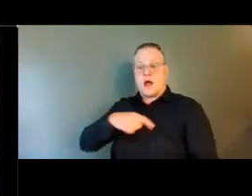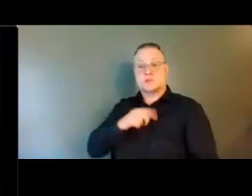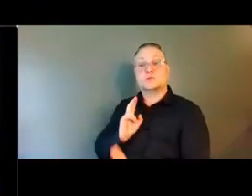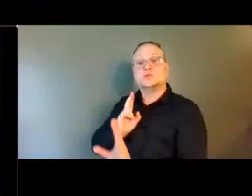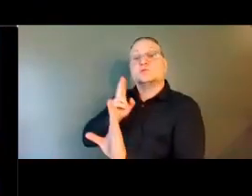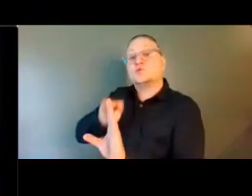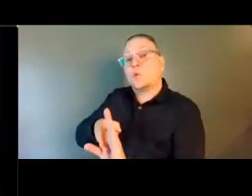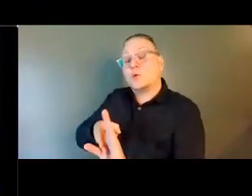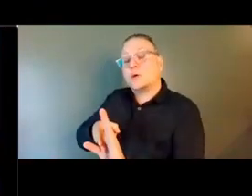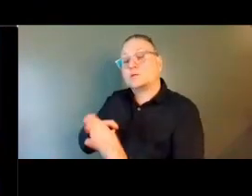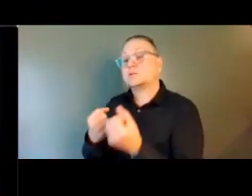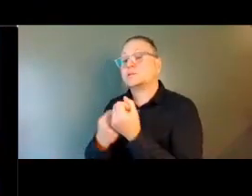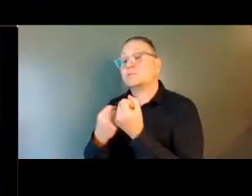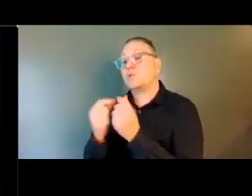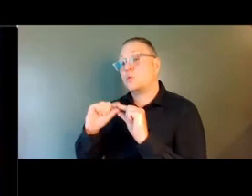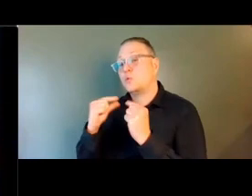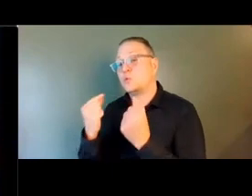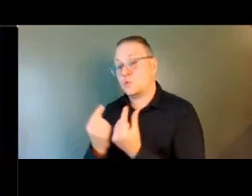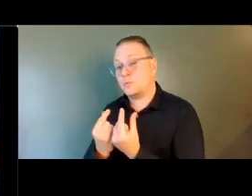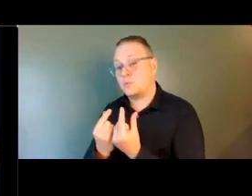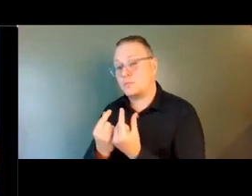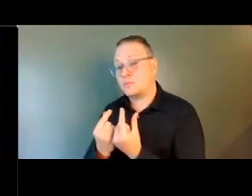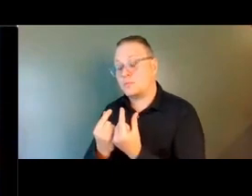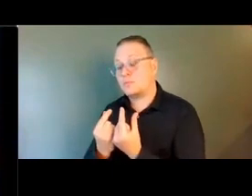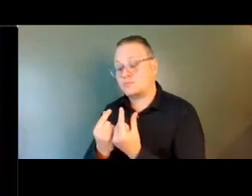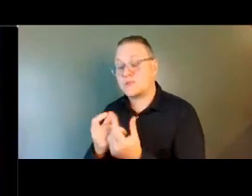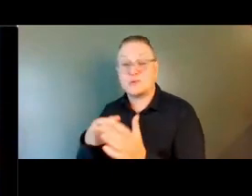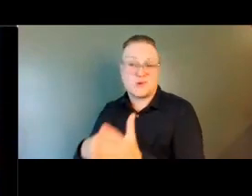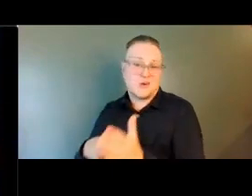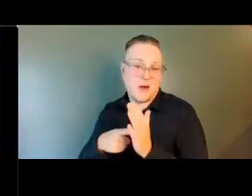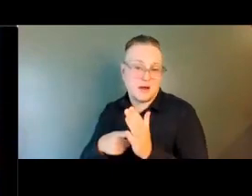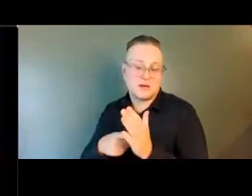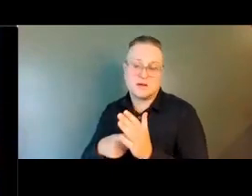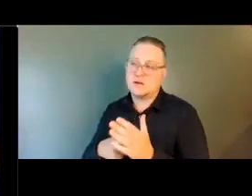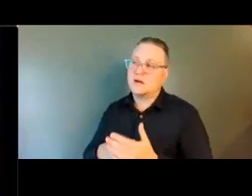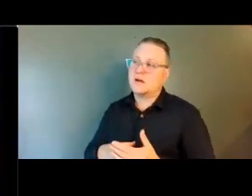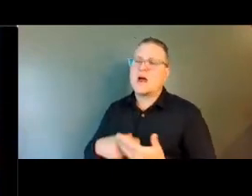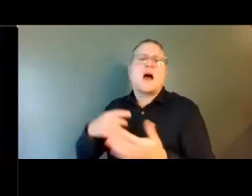of a support group. Of course, they realized that